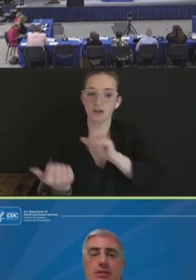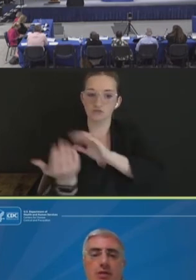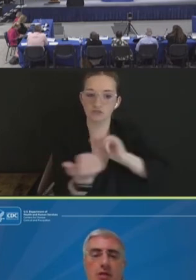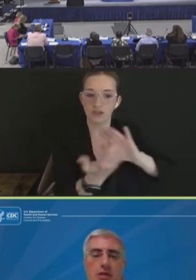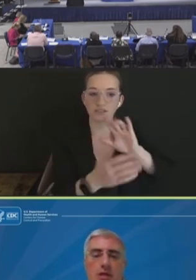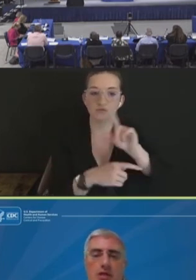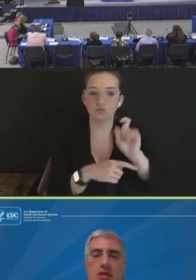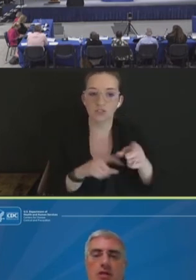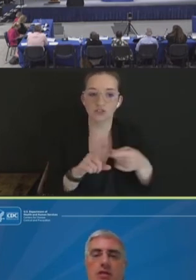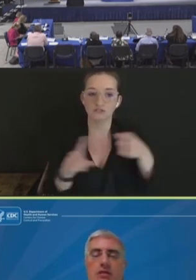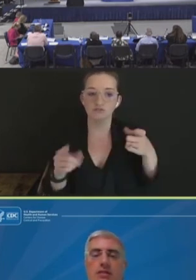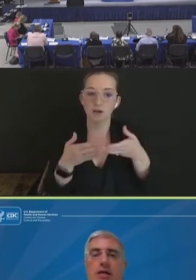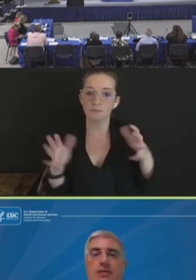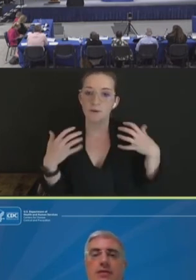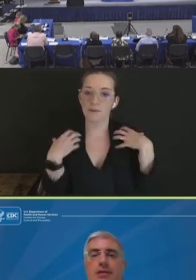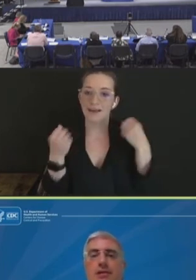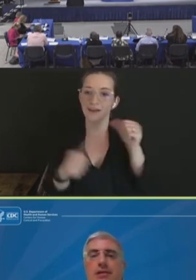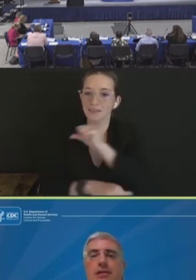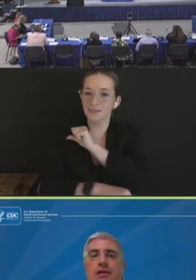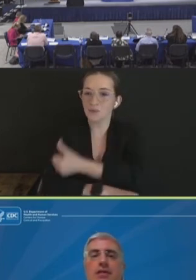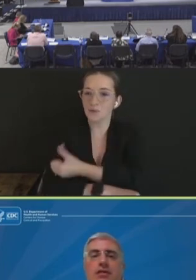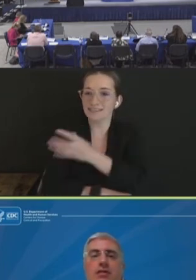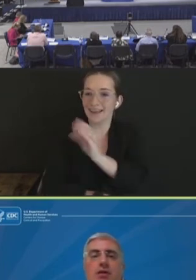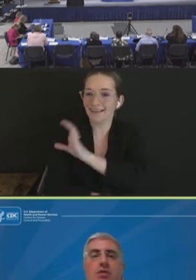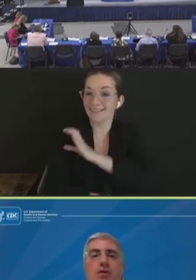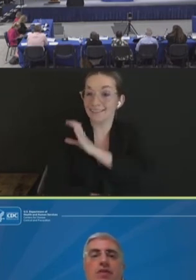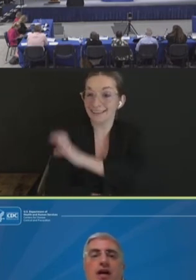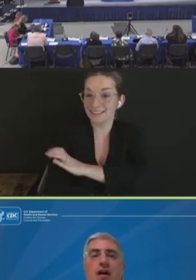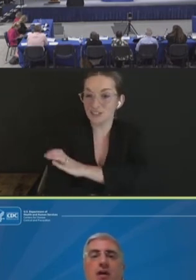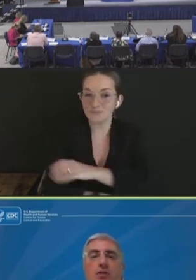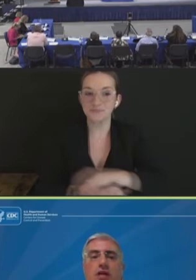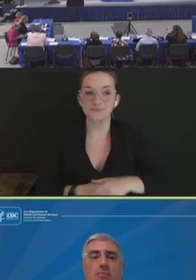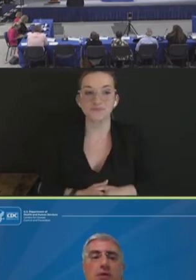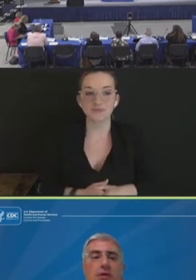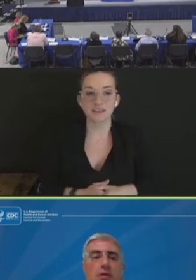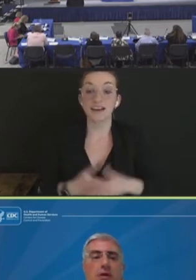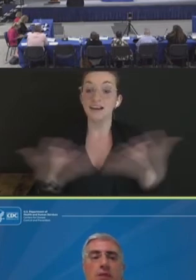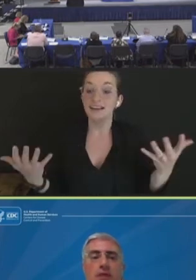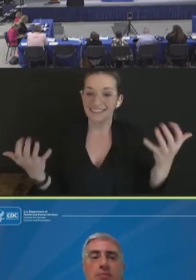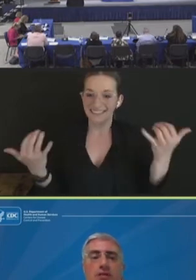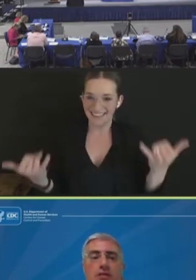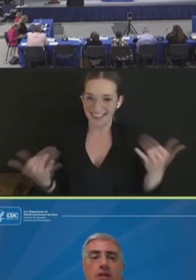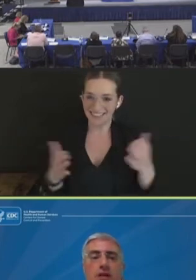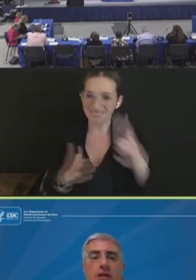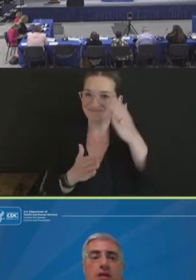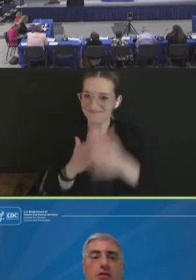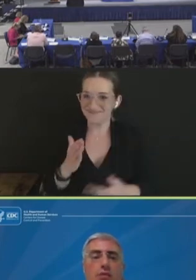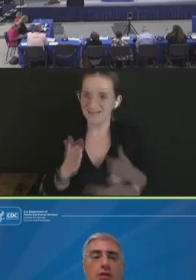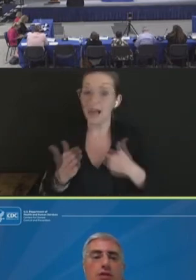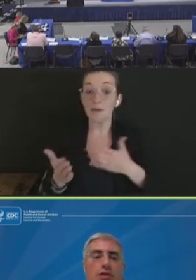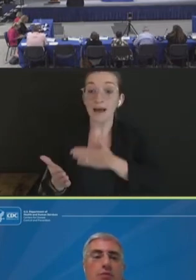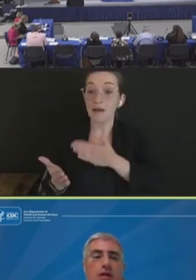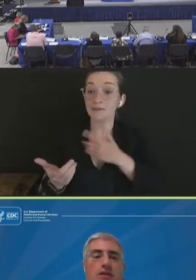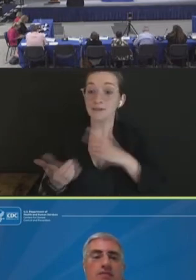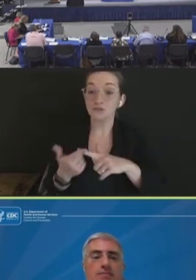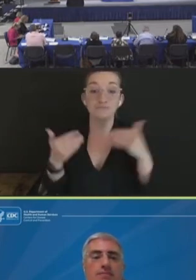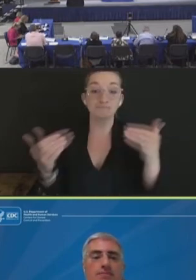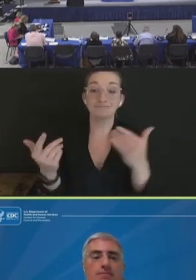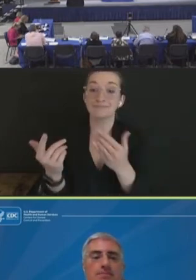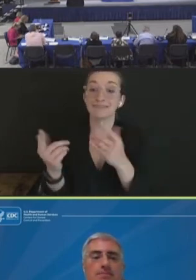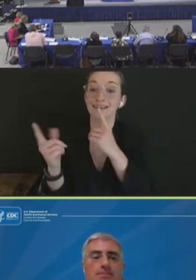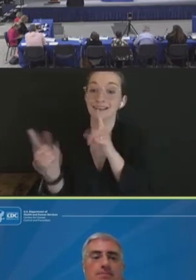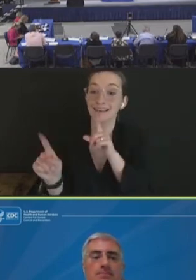clinicians. Next slide. So with that, I will stop, but I'm happy to take any questions you may have.